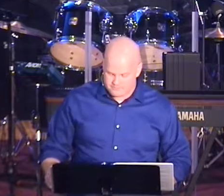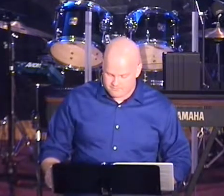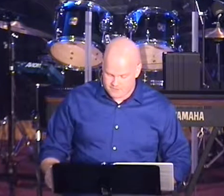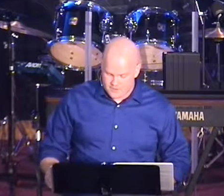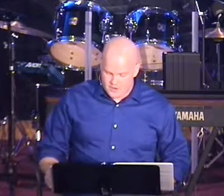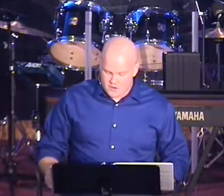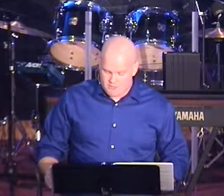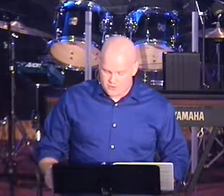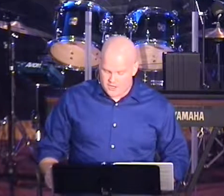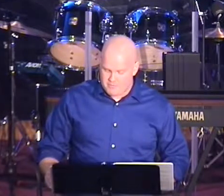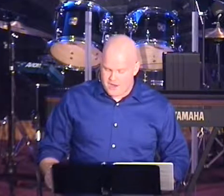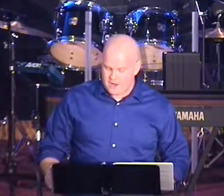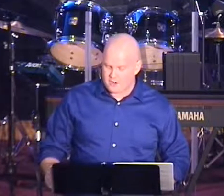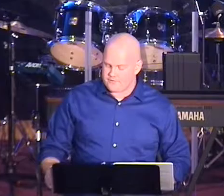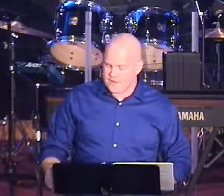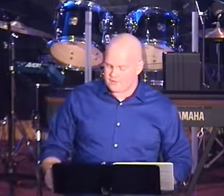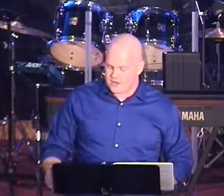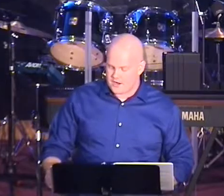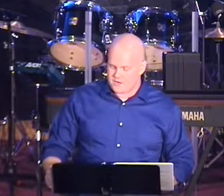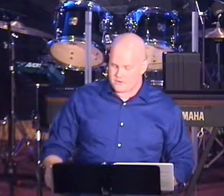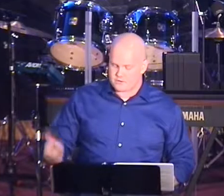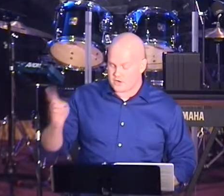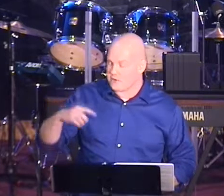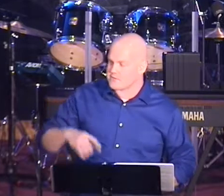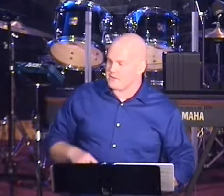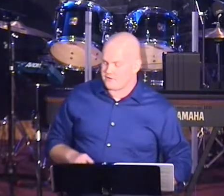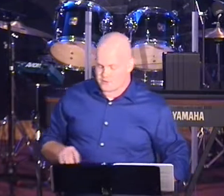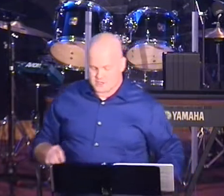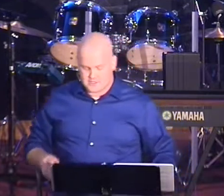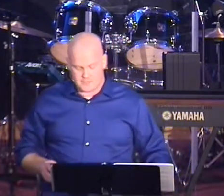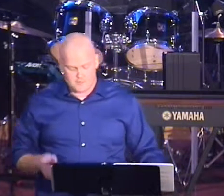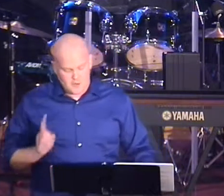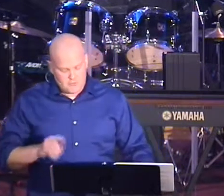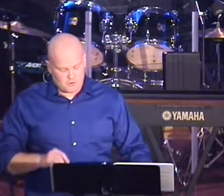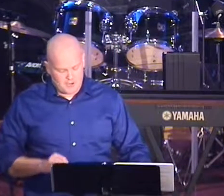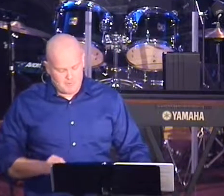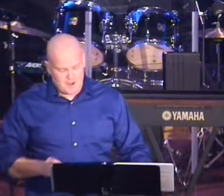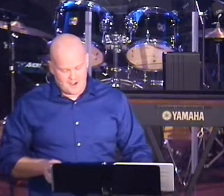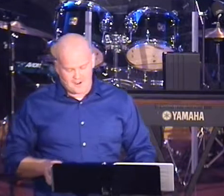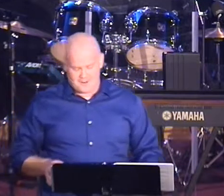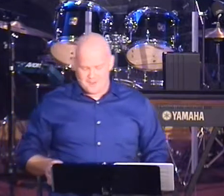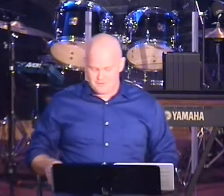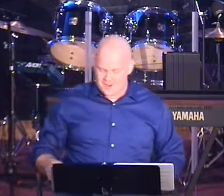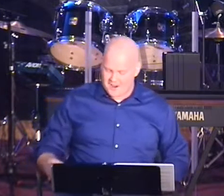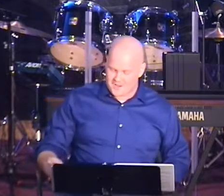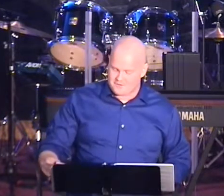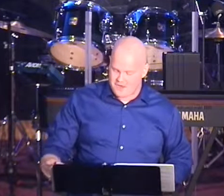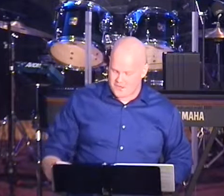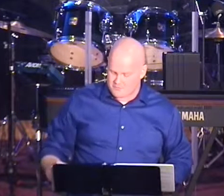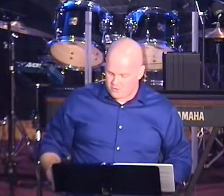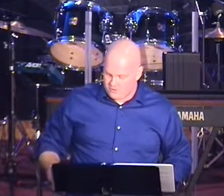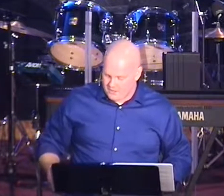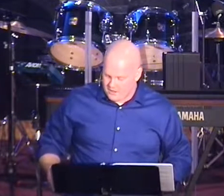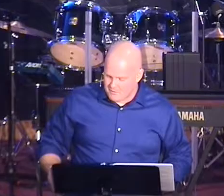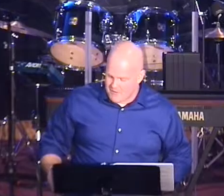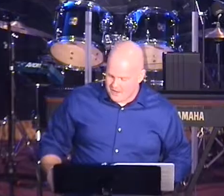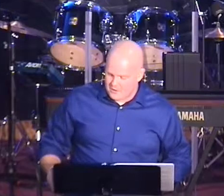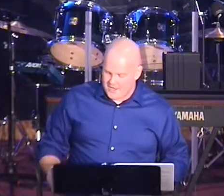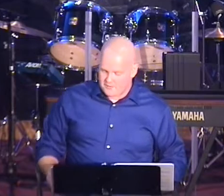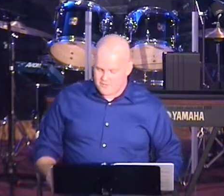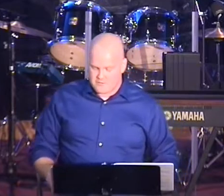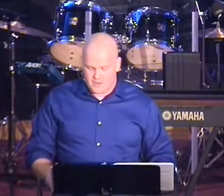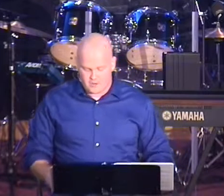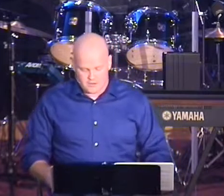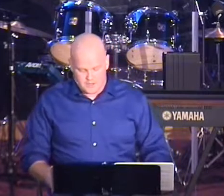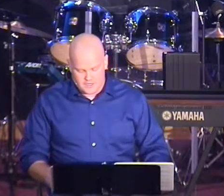interior. Bring a pair of every kind of..." Oh, sorry, we're going to skip down to verse 19. "Bring a pair of every kind of animal, a male